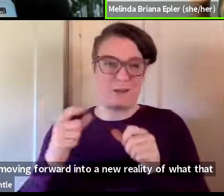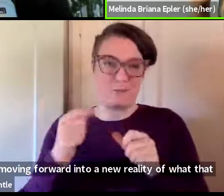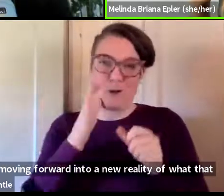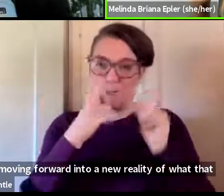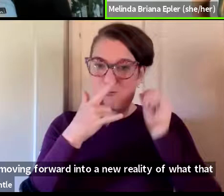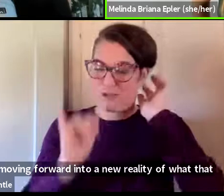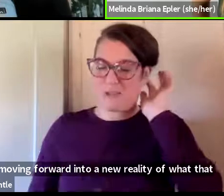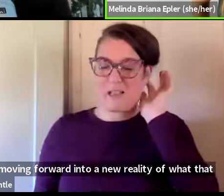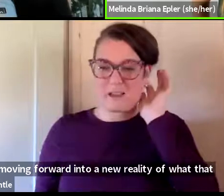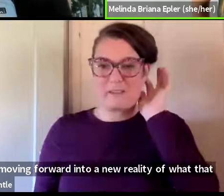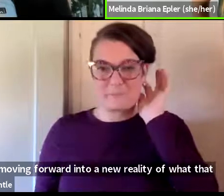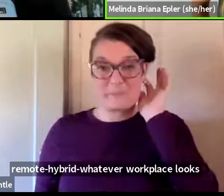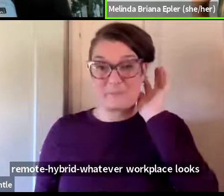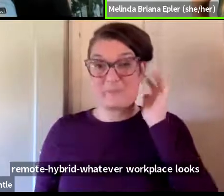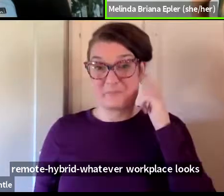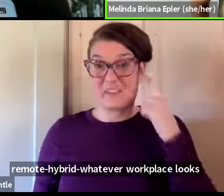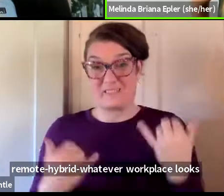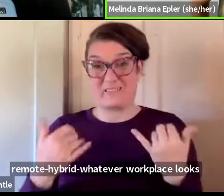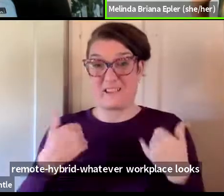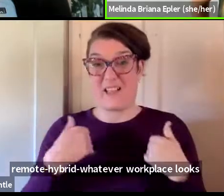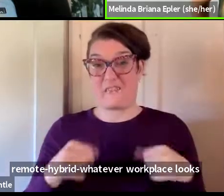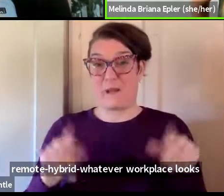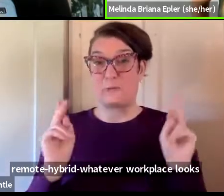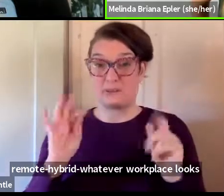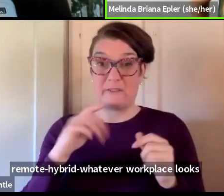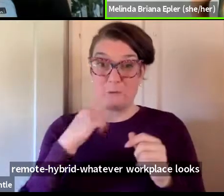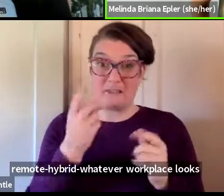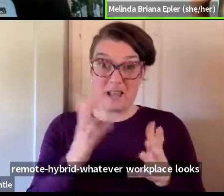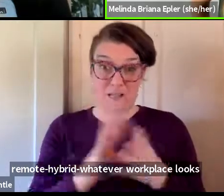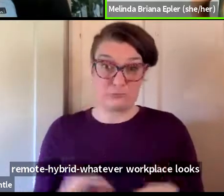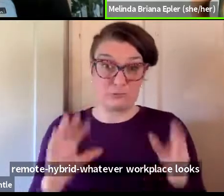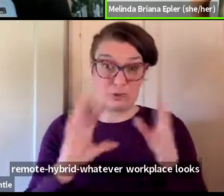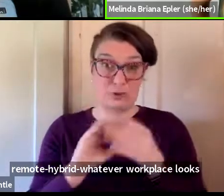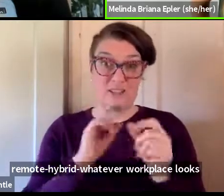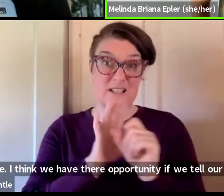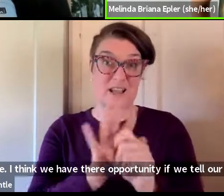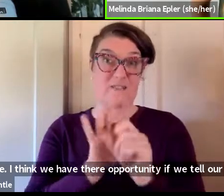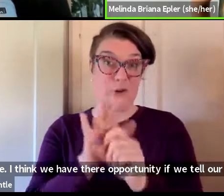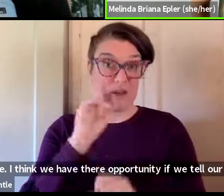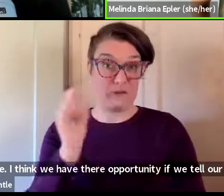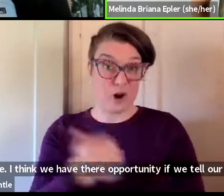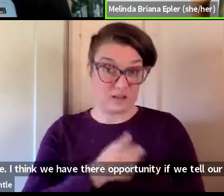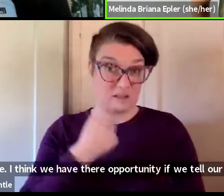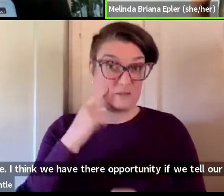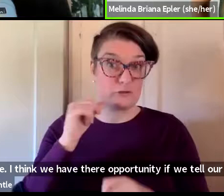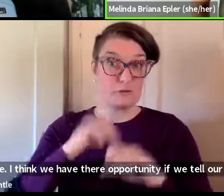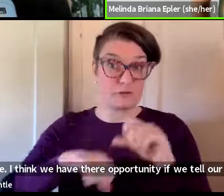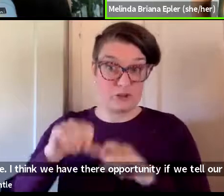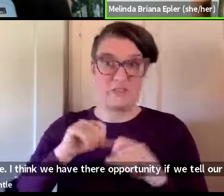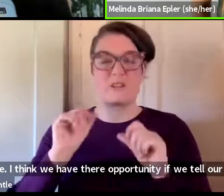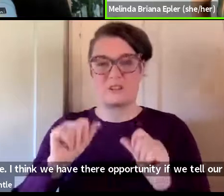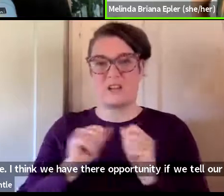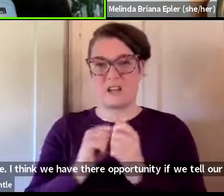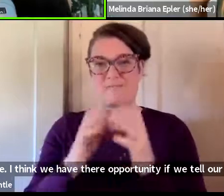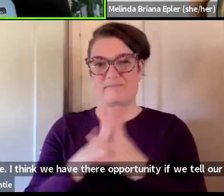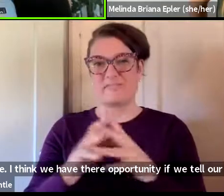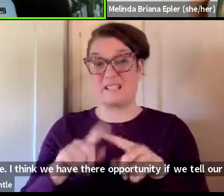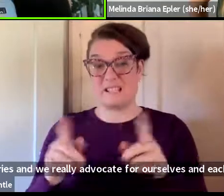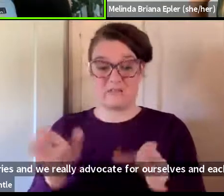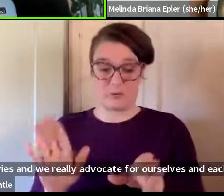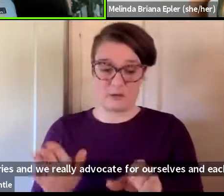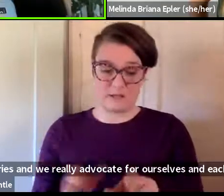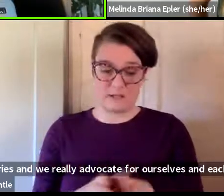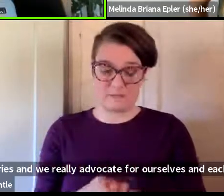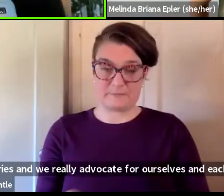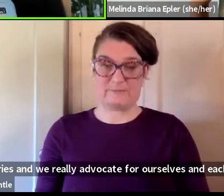And I think we have the opportunity, if we tell our stories and we really advocate for ourselves and each other, to design it differently.